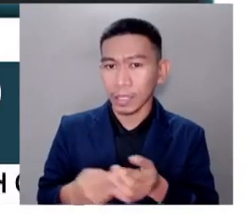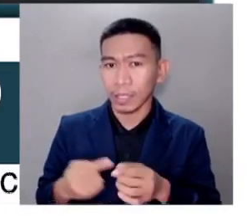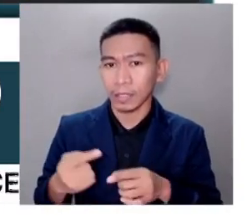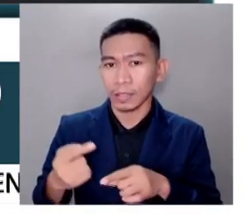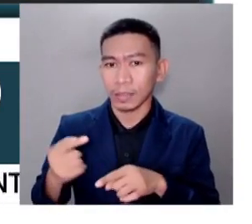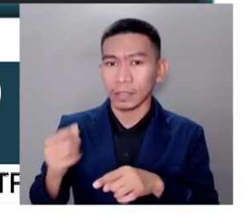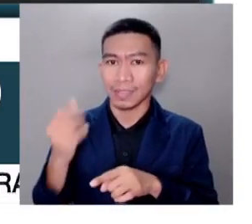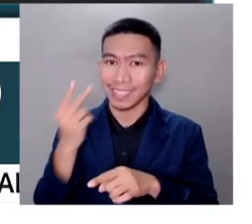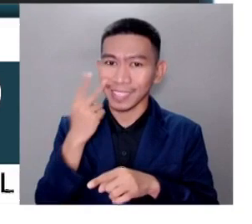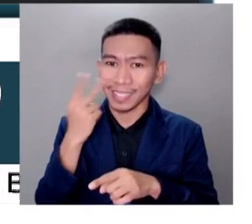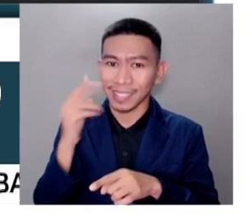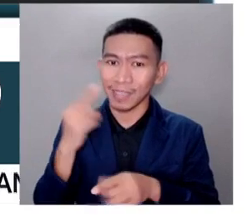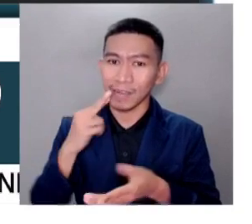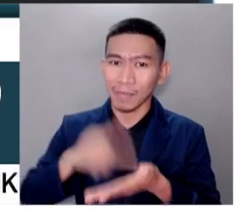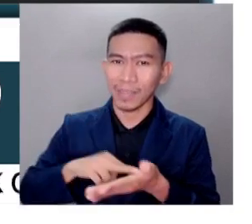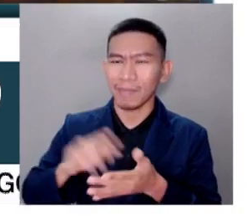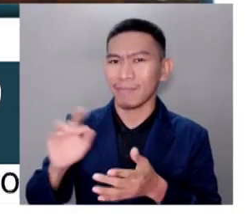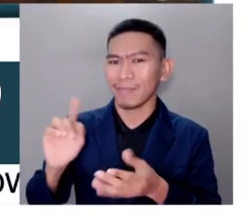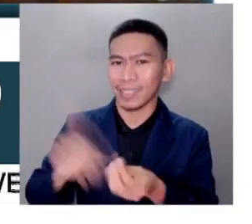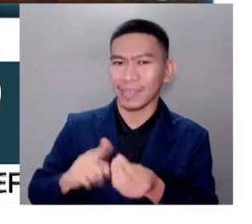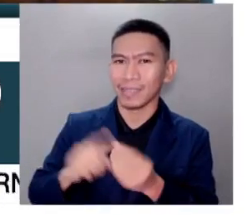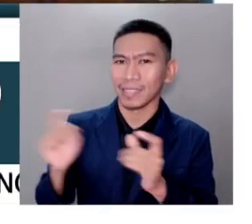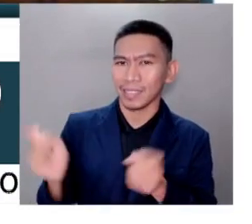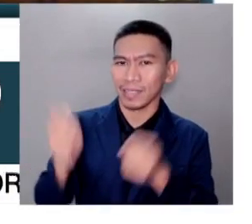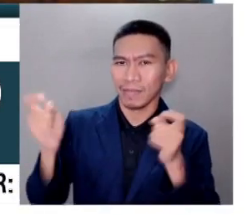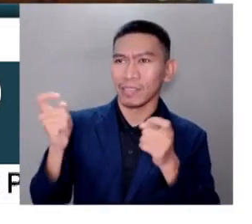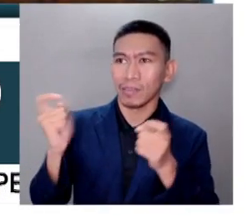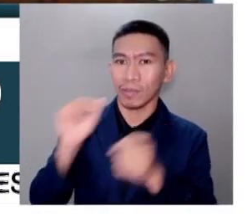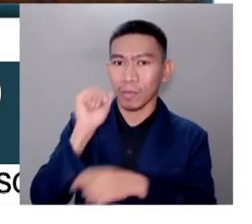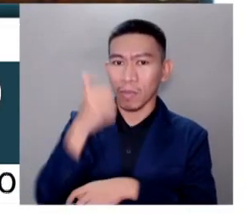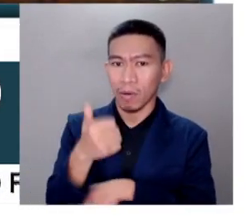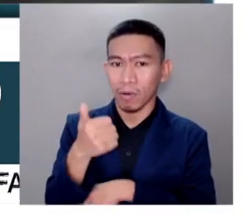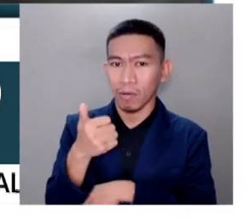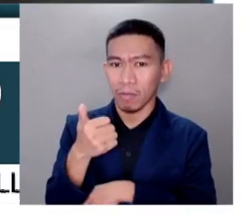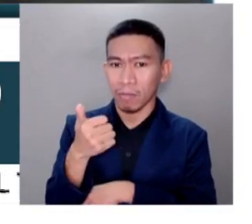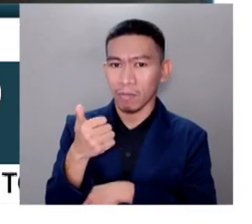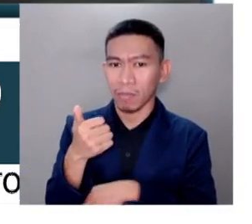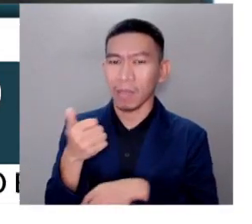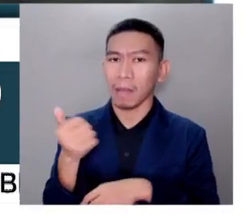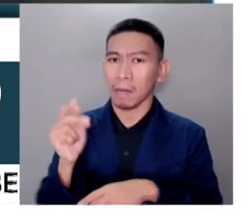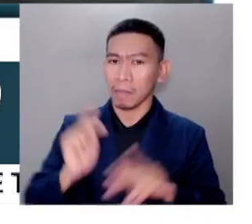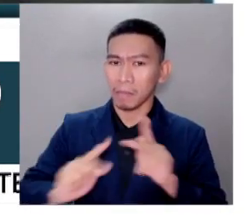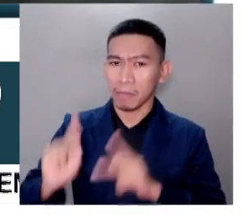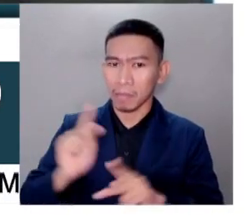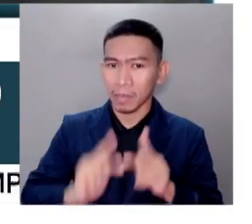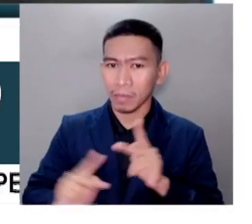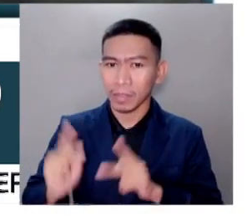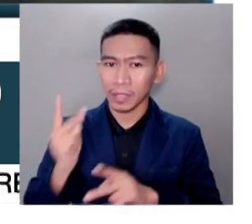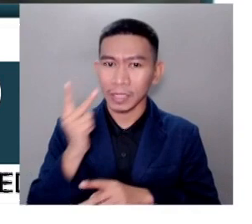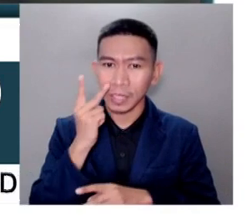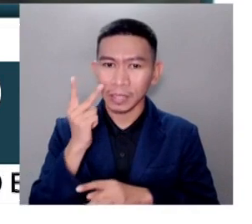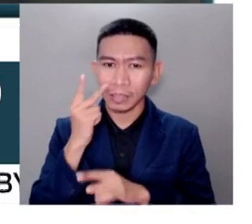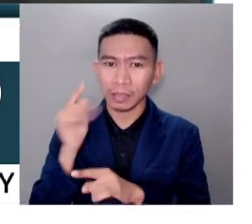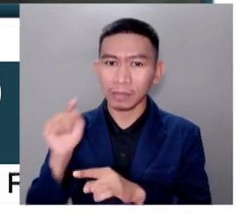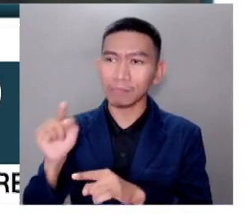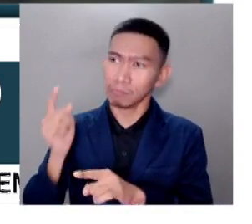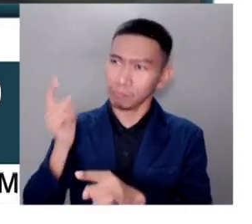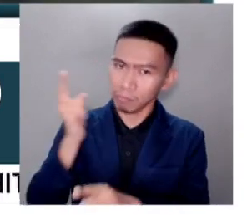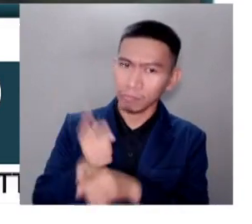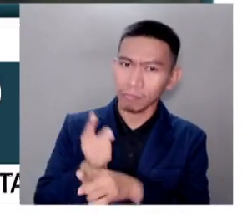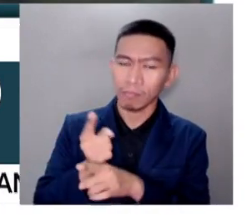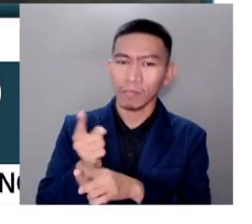earlier report, the celebrations are about to occur. And yes, many people see them as illegitimate, but they're going